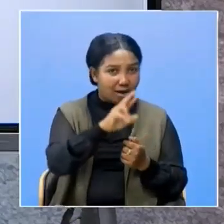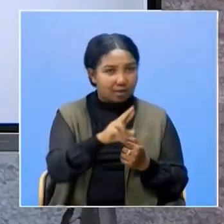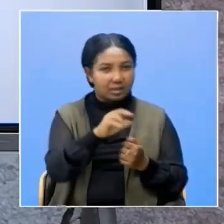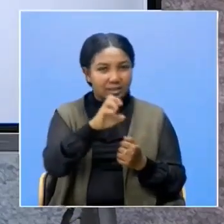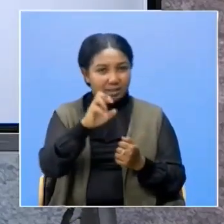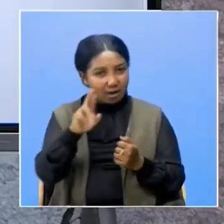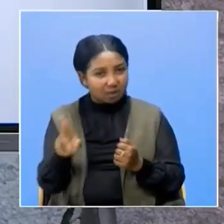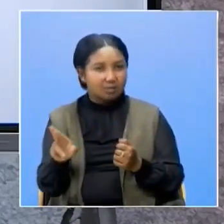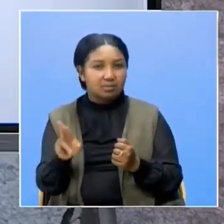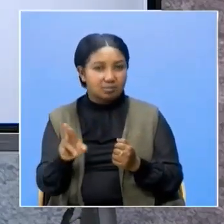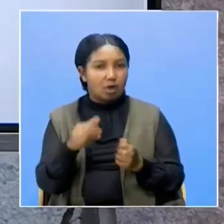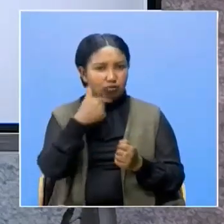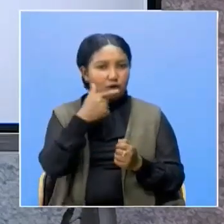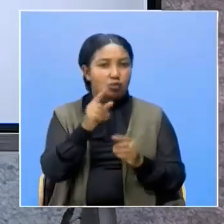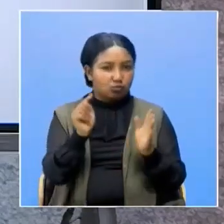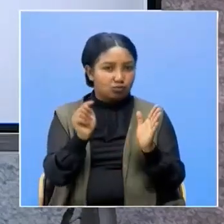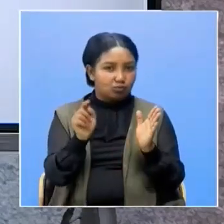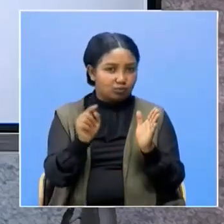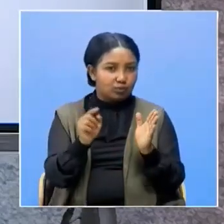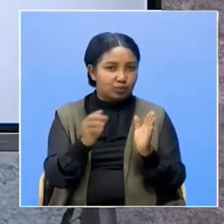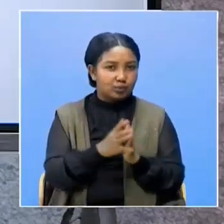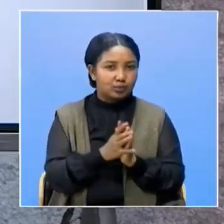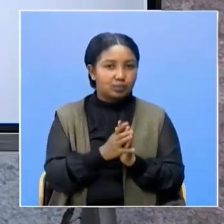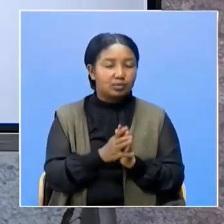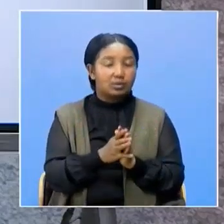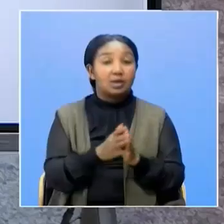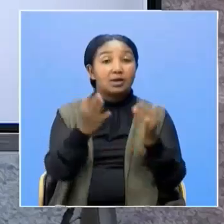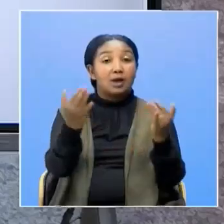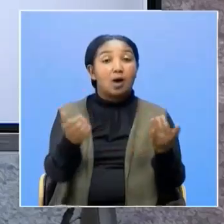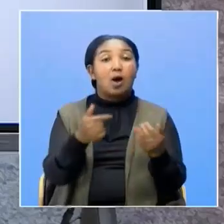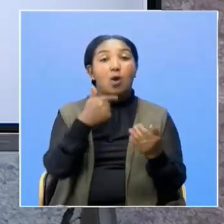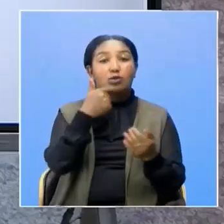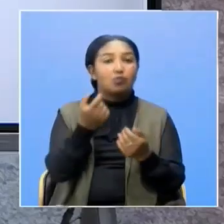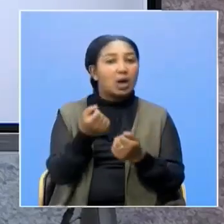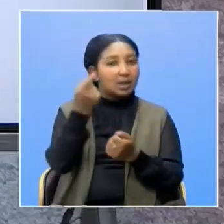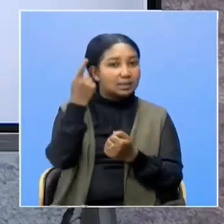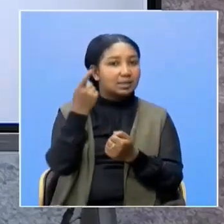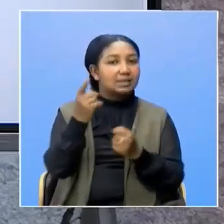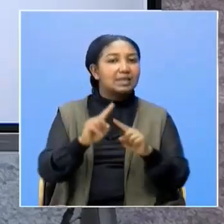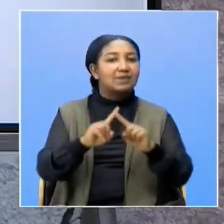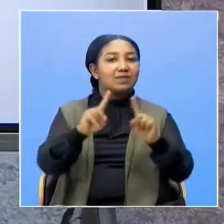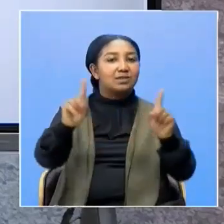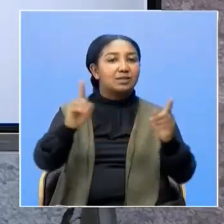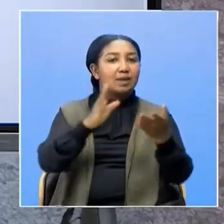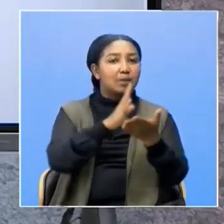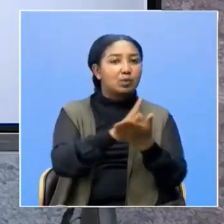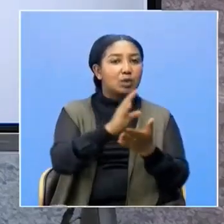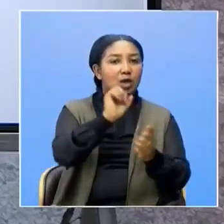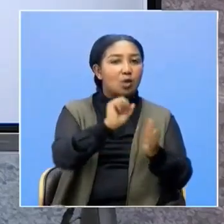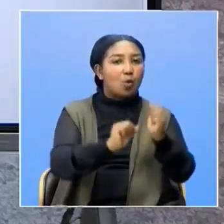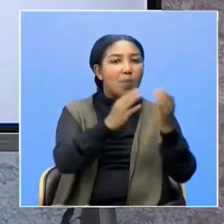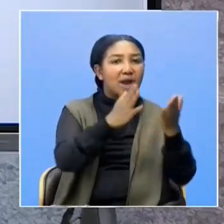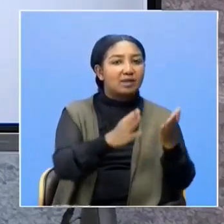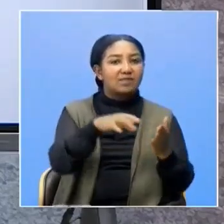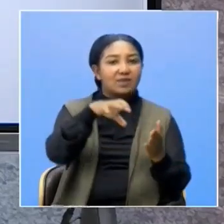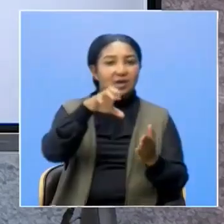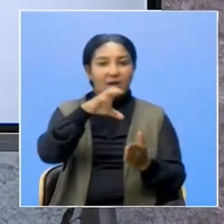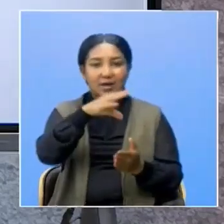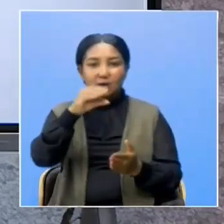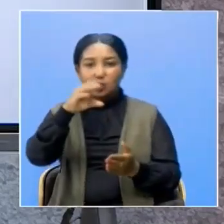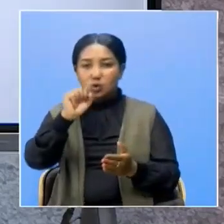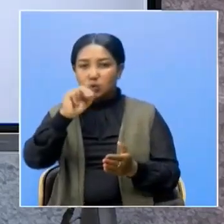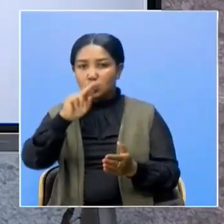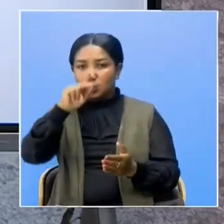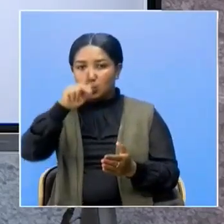add IER? I will tell you that, okay? Just now, I want you to understand the difference between comparative and superlative.